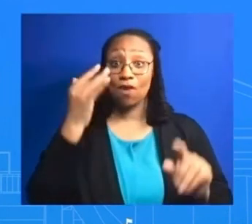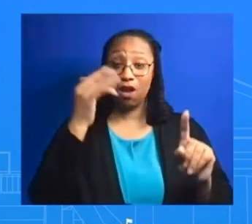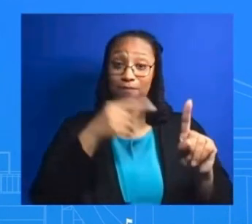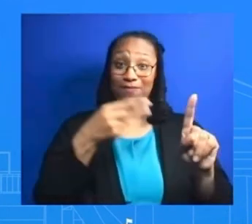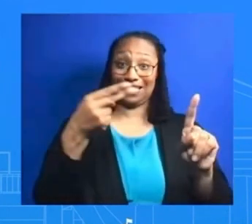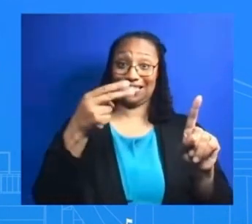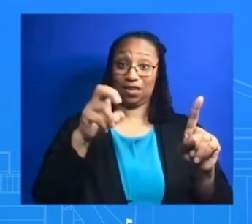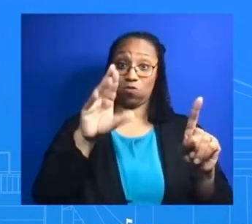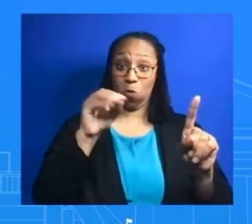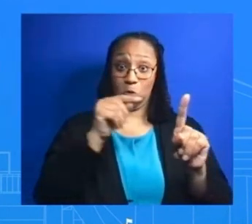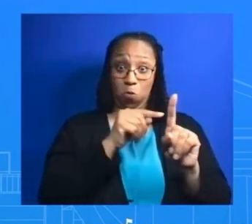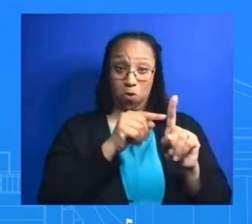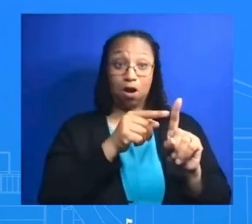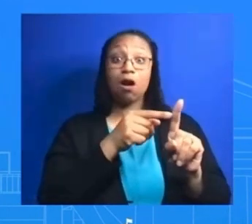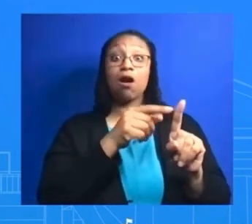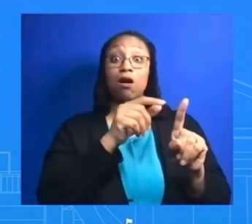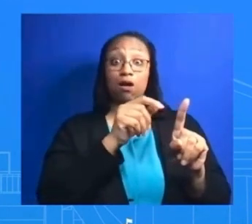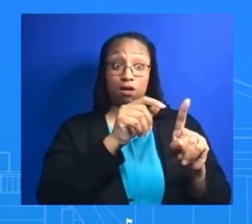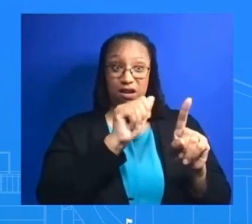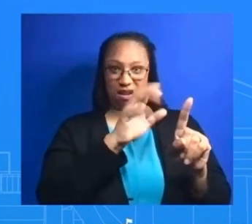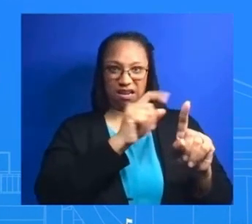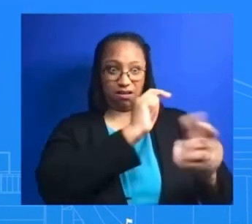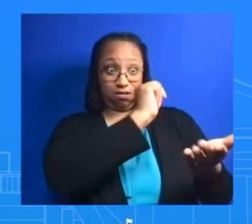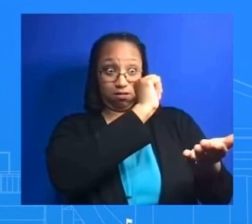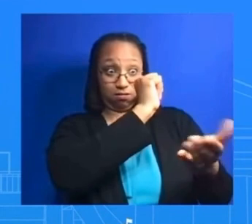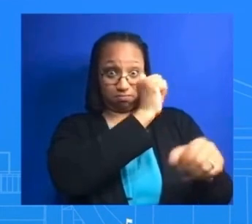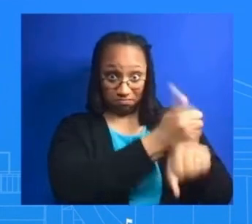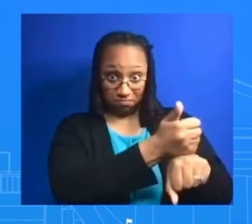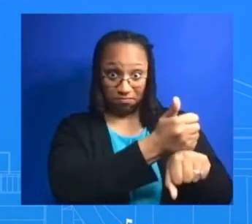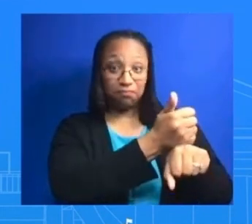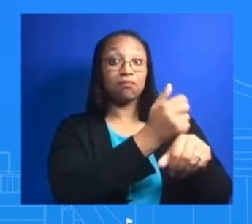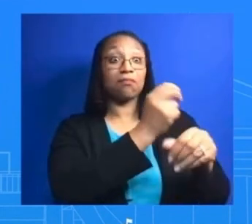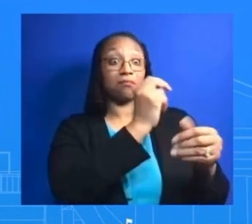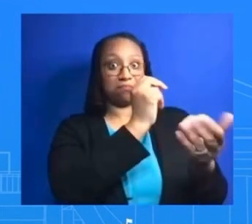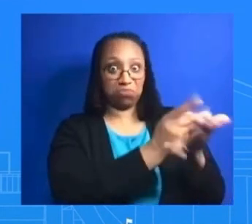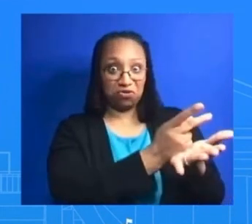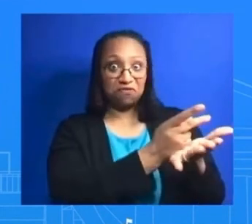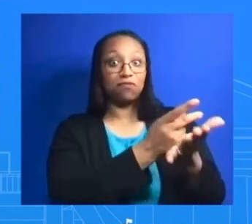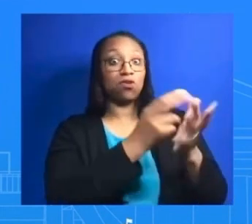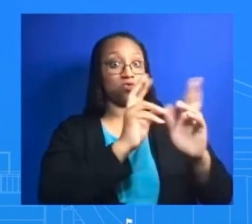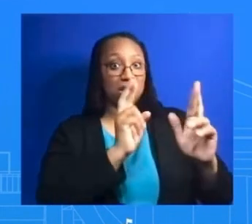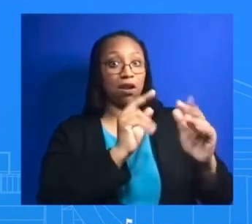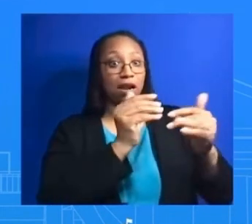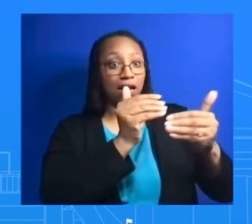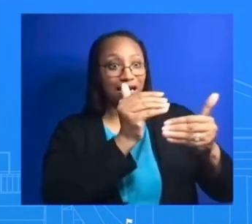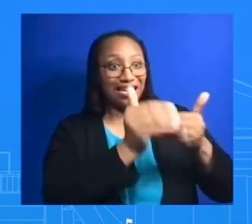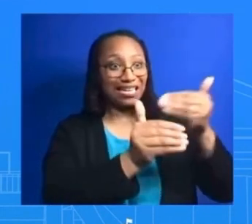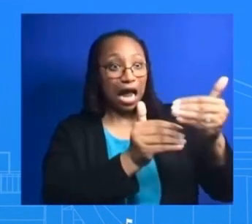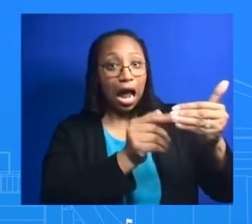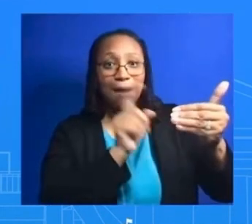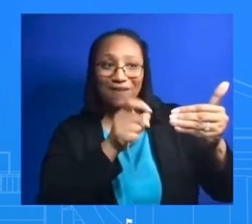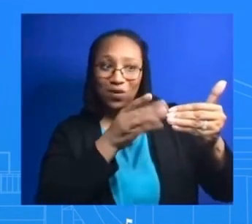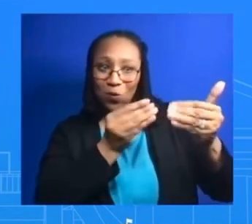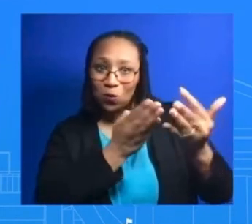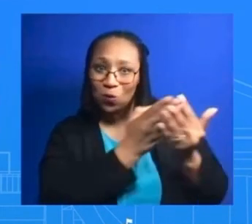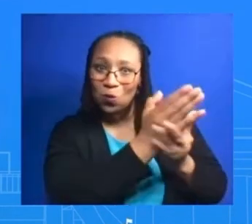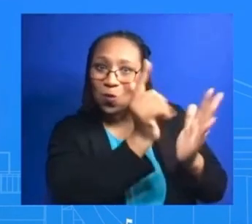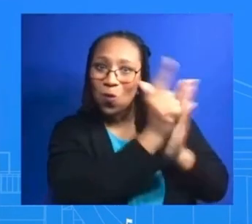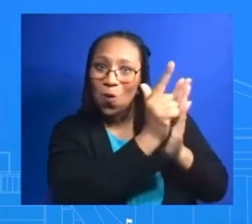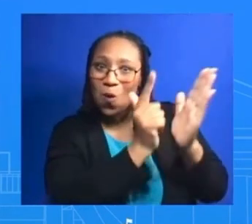act. And it was stopped through a lawsuit right when we were going to provide the debt relief. Do you want to comment on that?